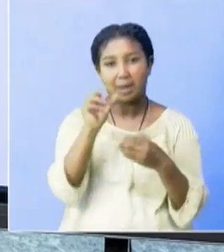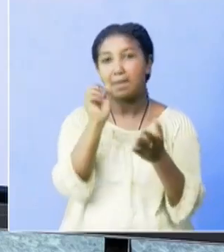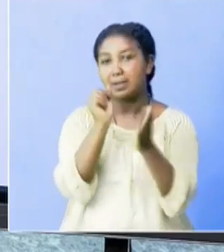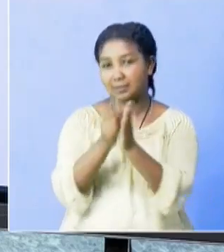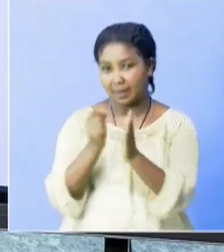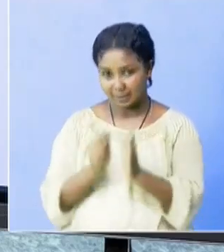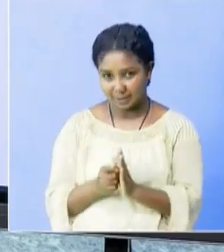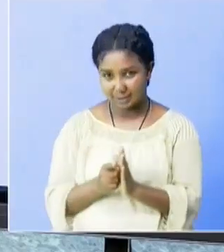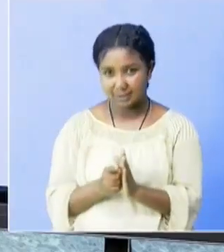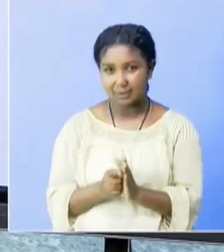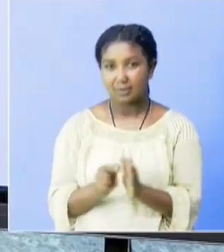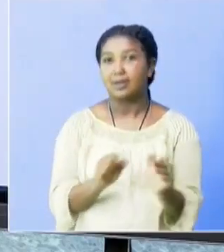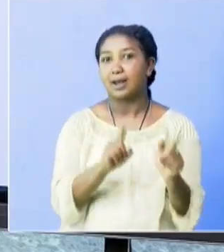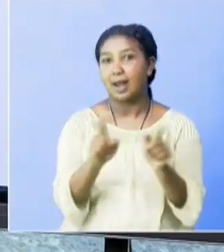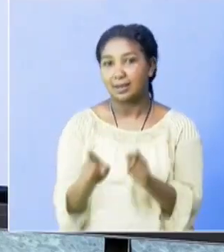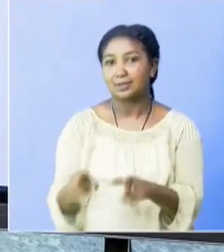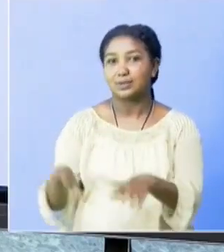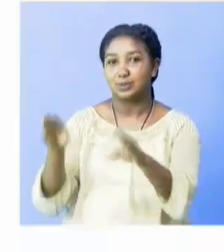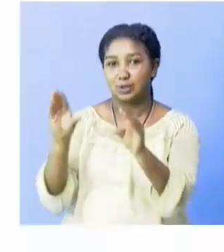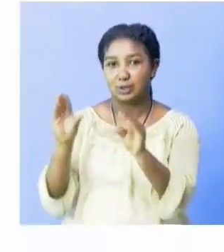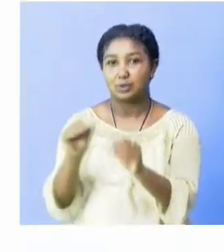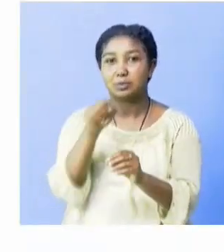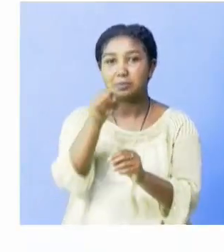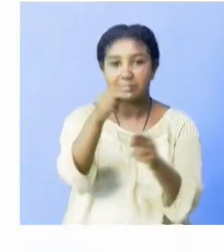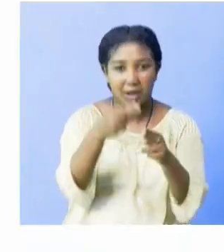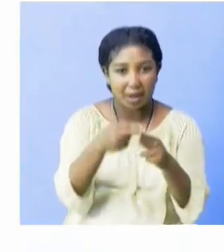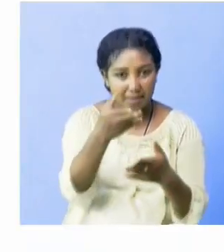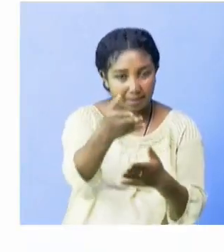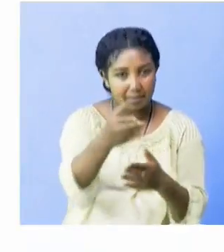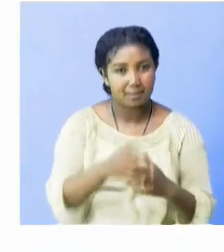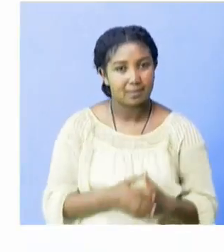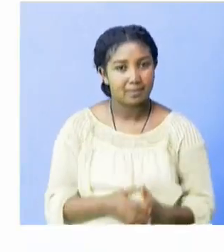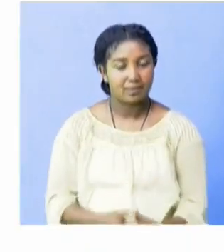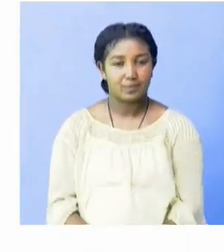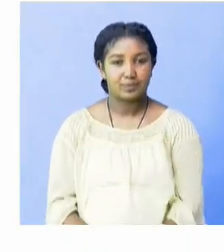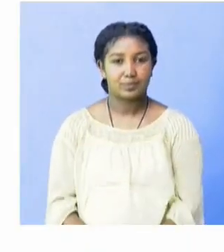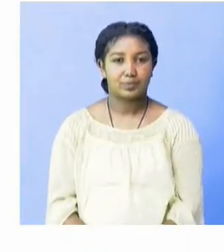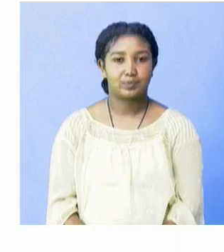examples. Like students, your name,